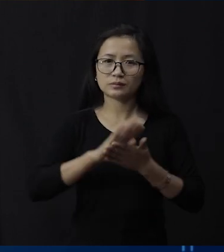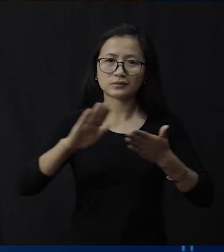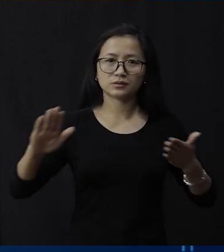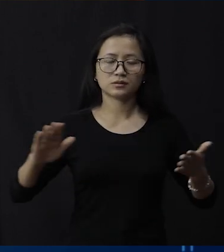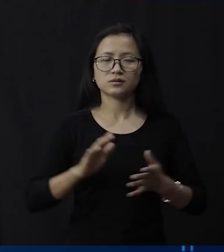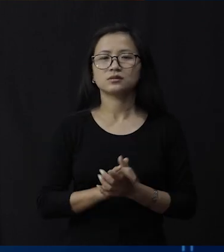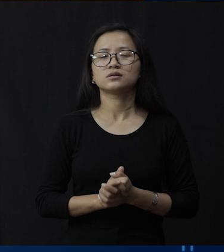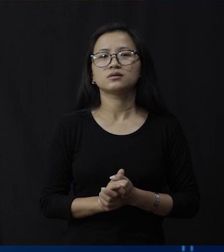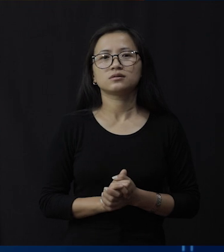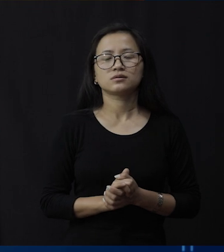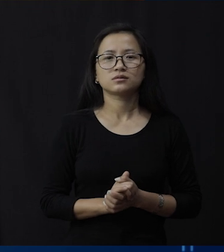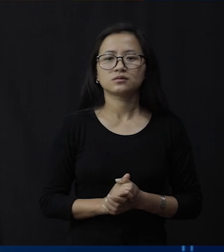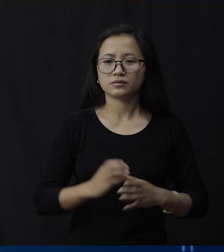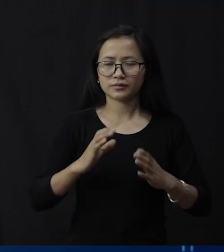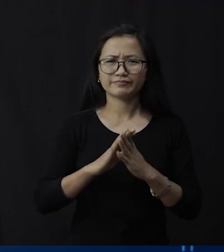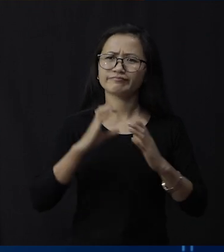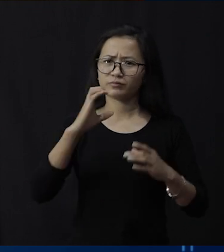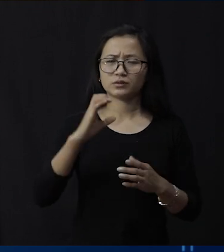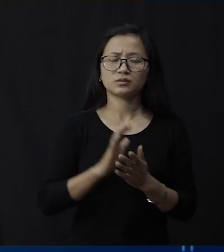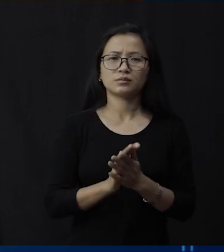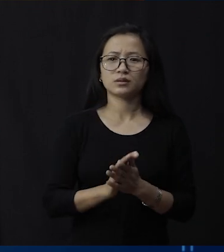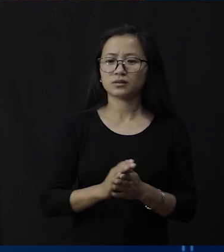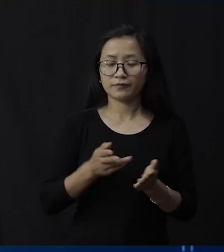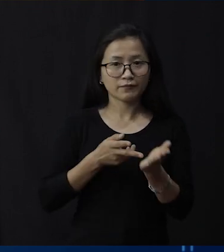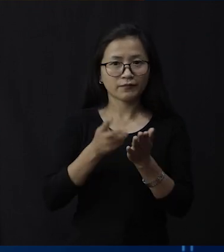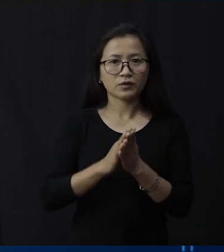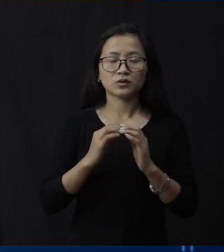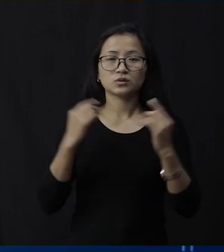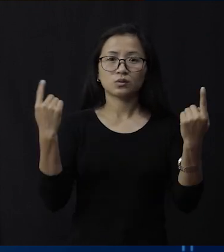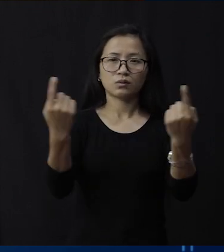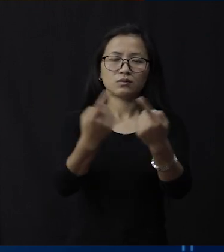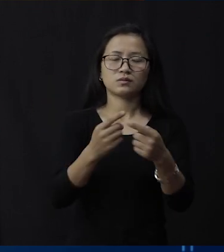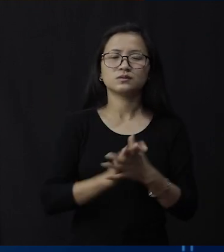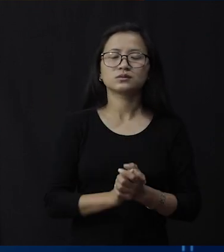completed their community hall and it was going to